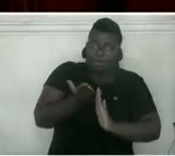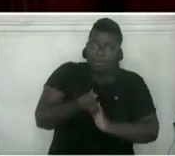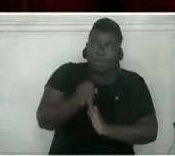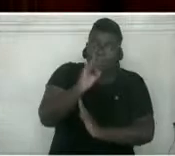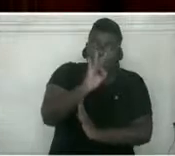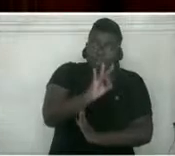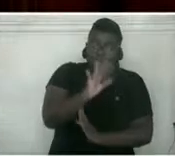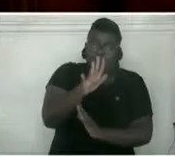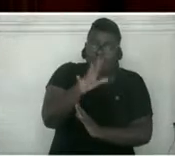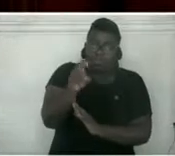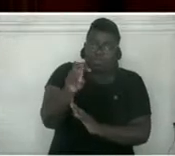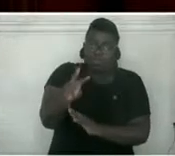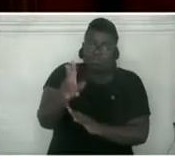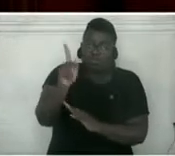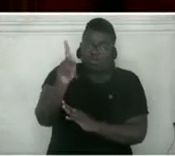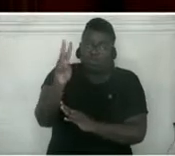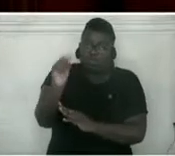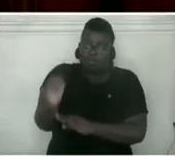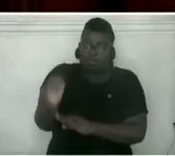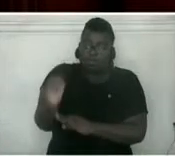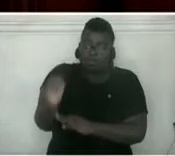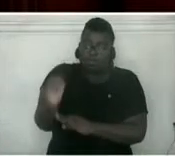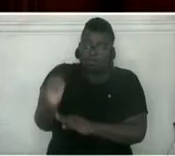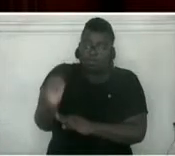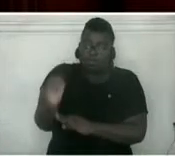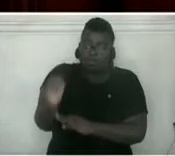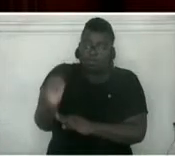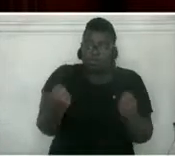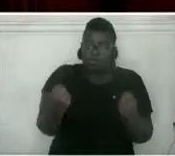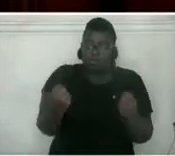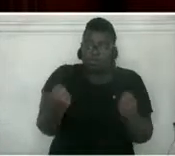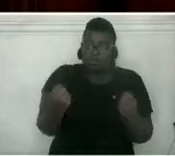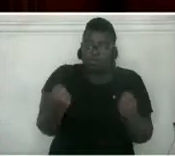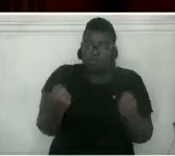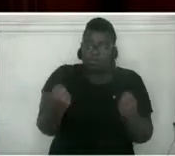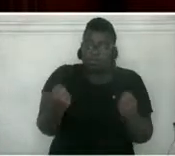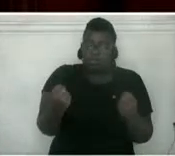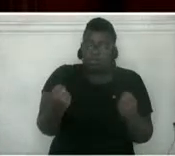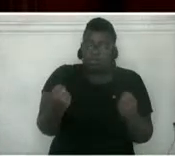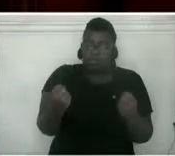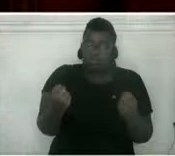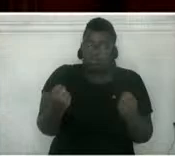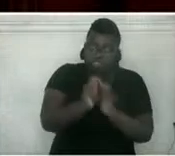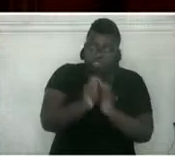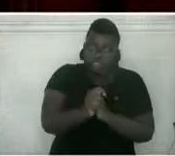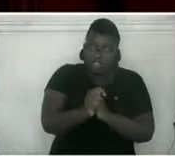352 kilometers of new roads from gravel to tar, building